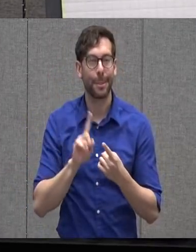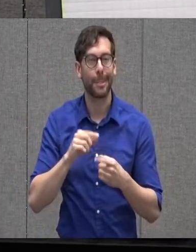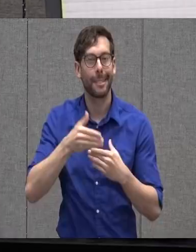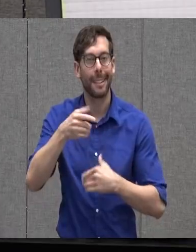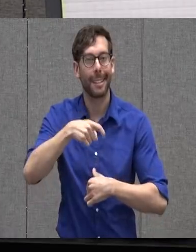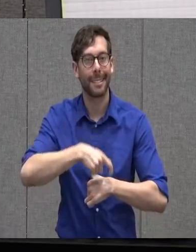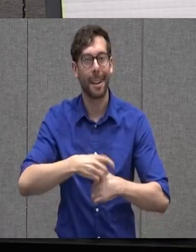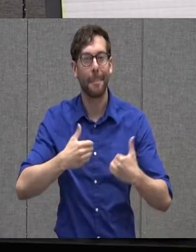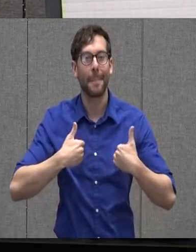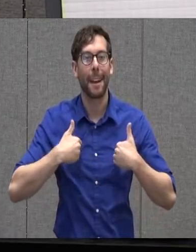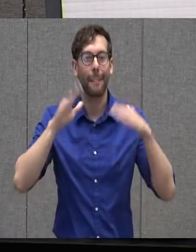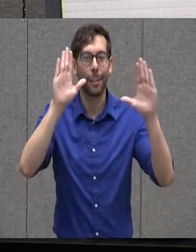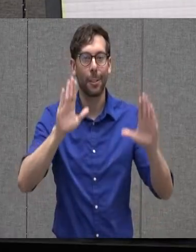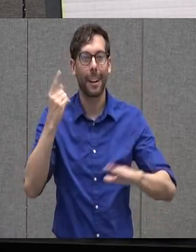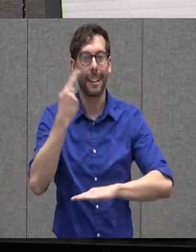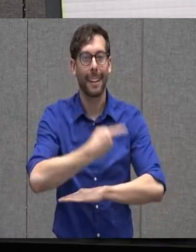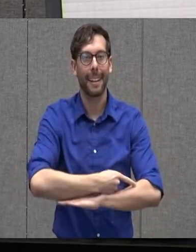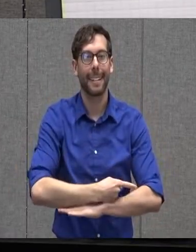day.